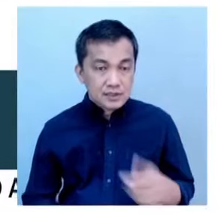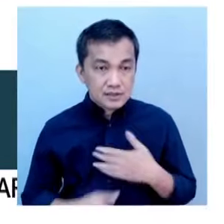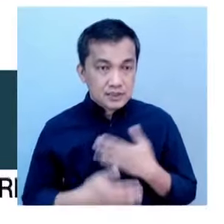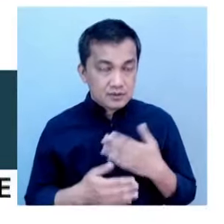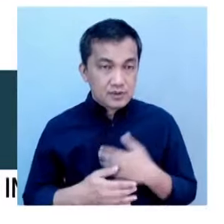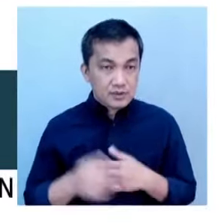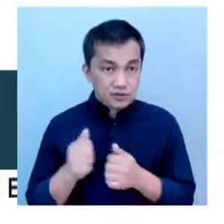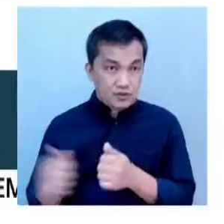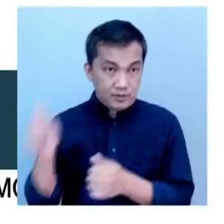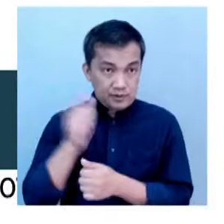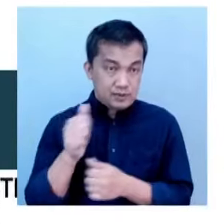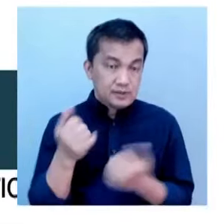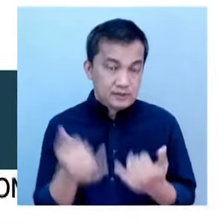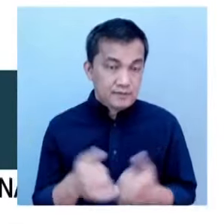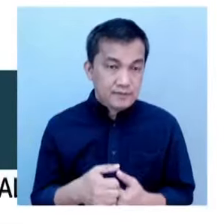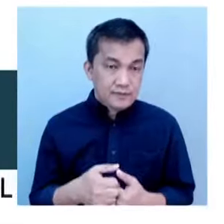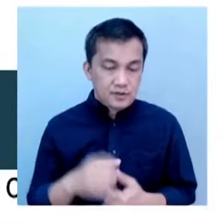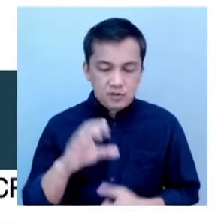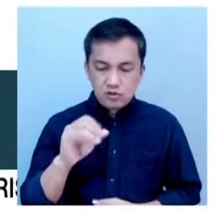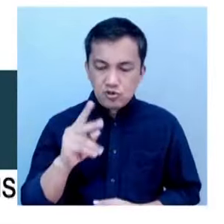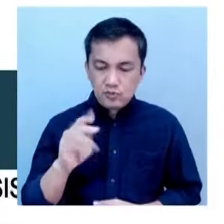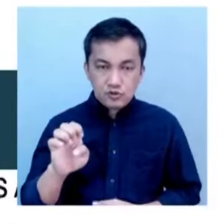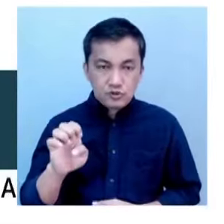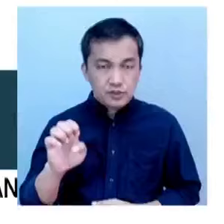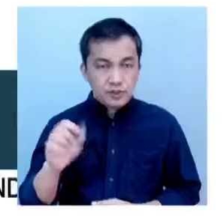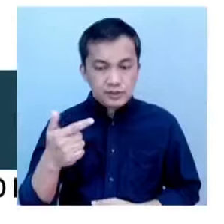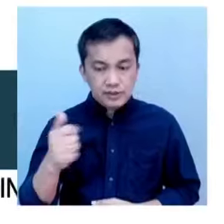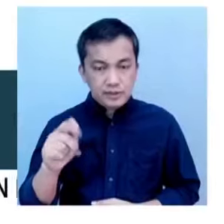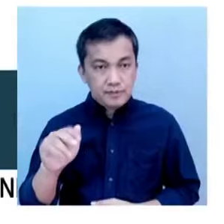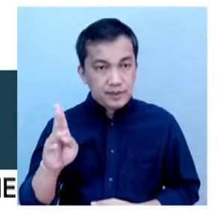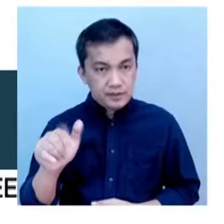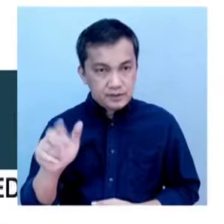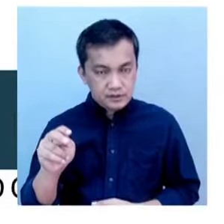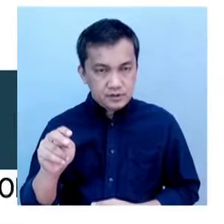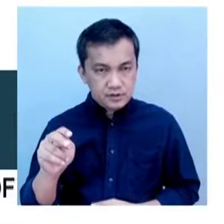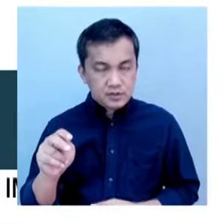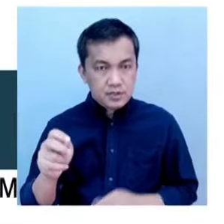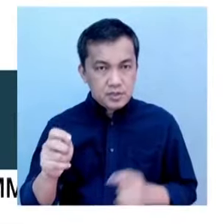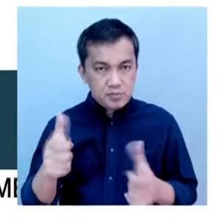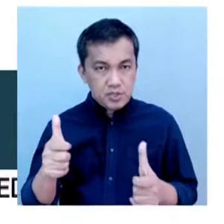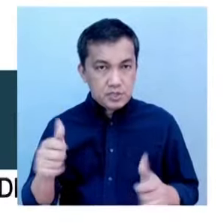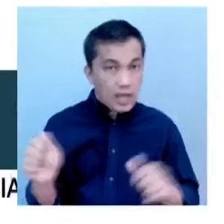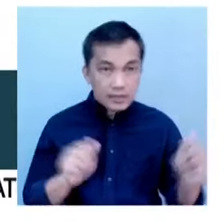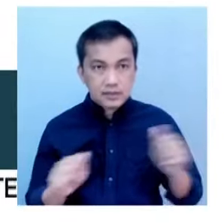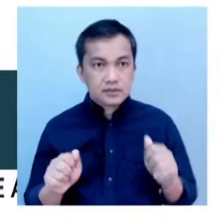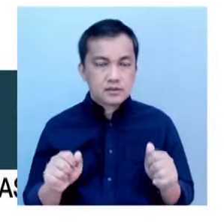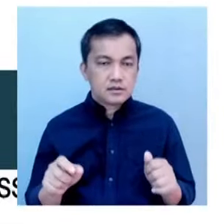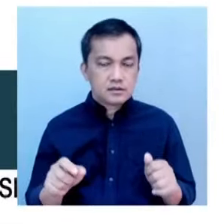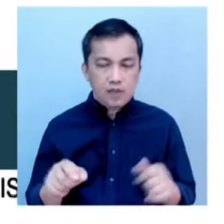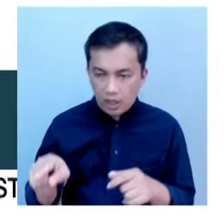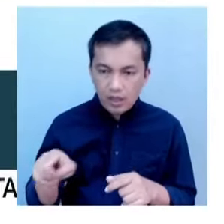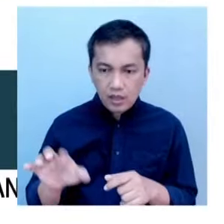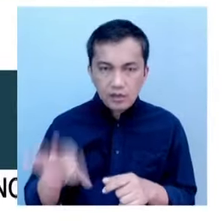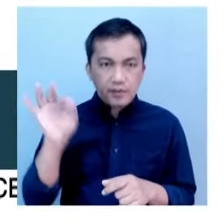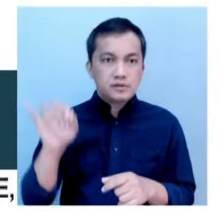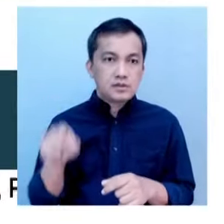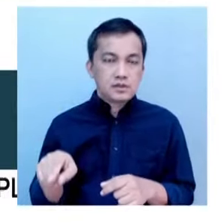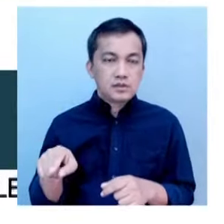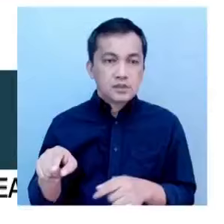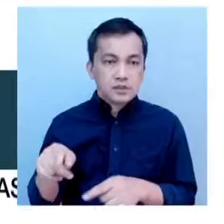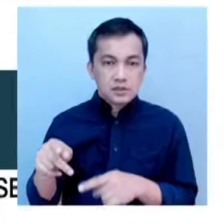now, Commodore Gavan, took an action, an immediate action, when he found out that these people that